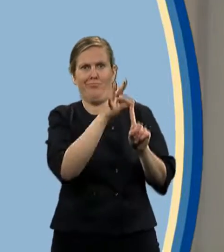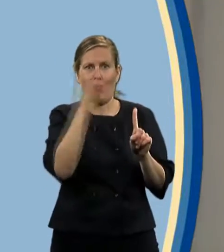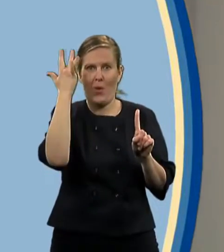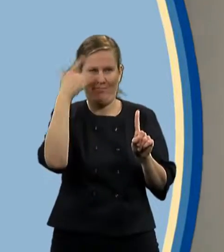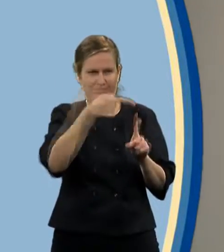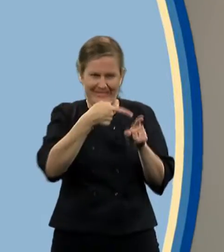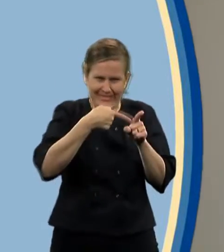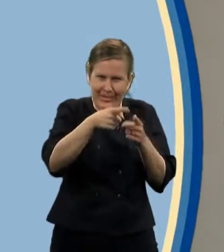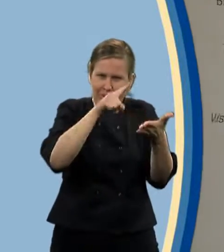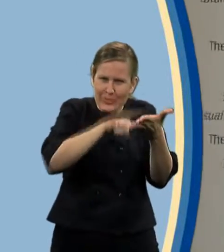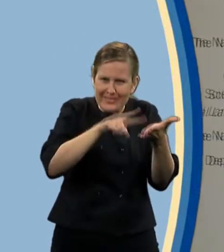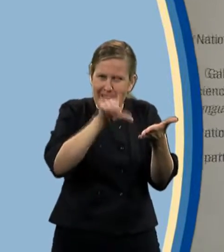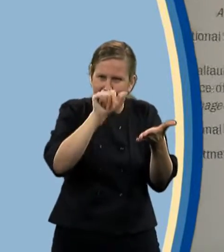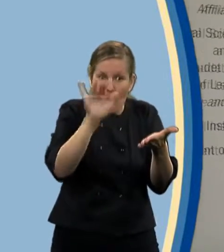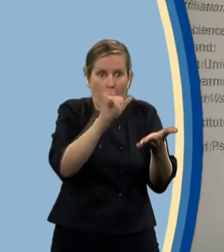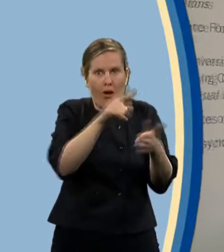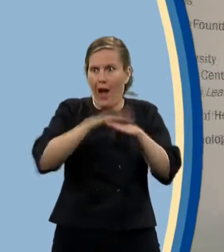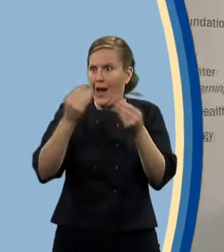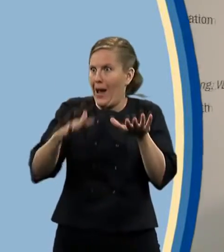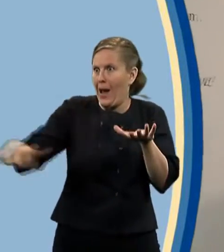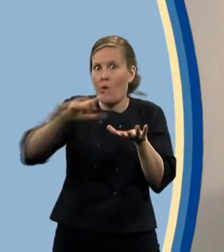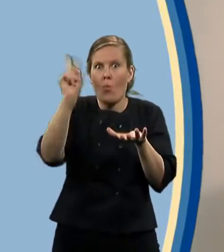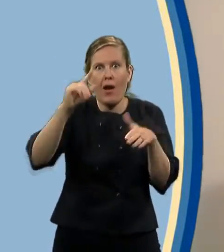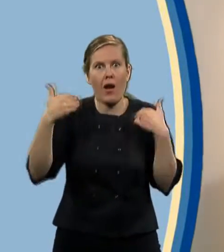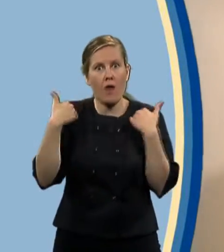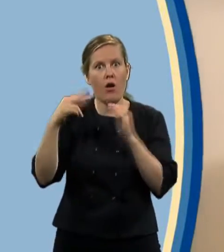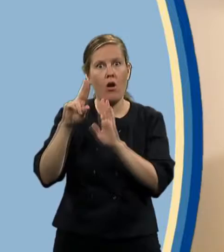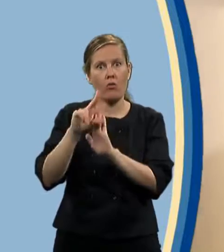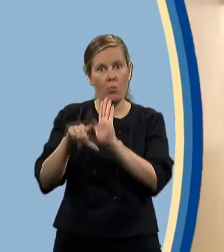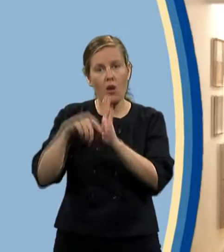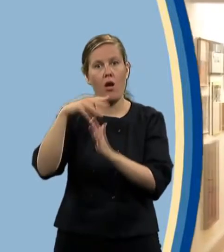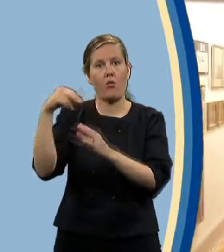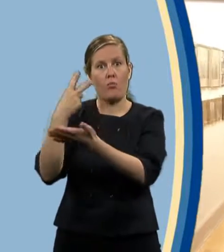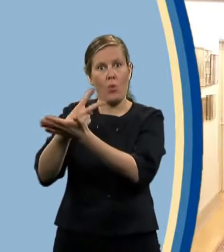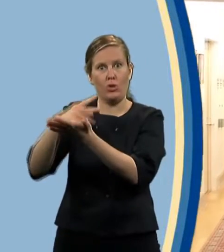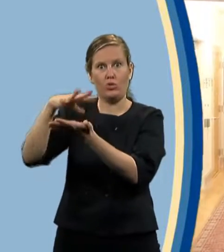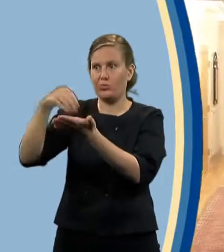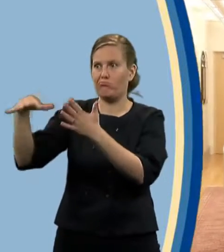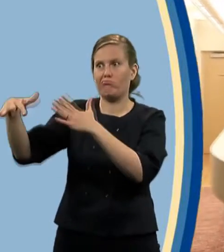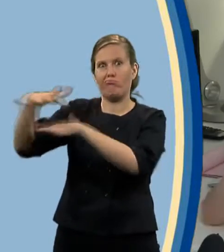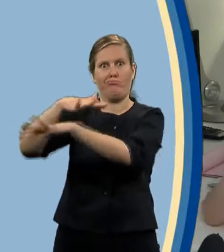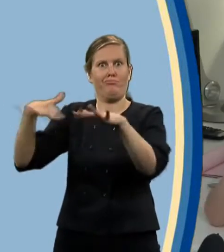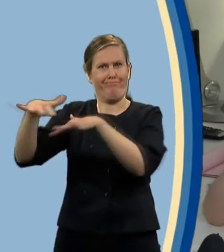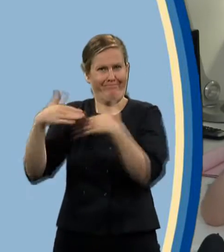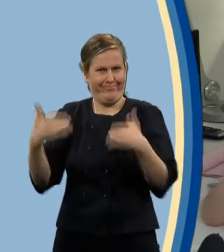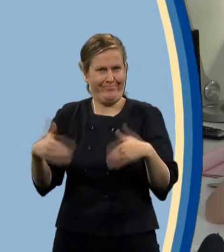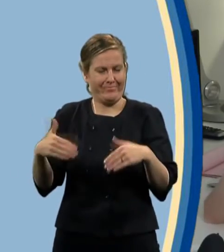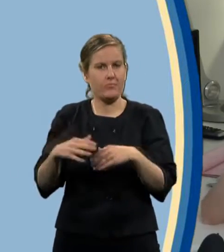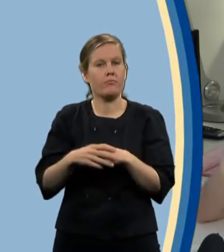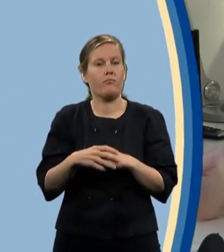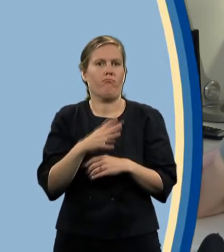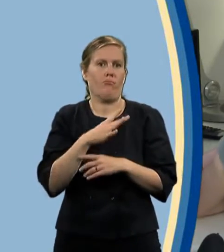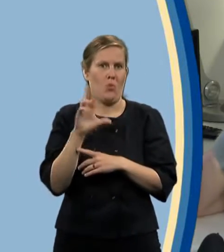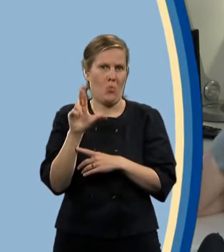this particular laboratory, the Brain and Language Laboratory, is that it's a research-dedicated laboratory on a campus